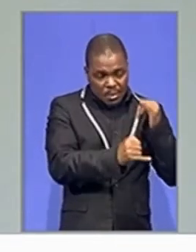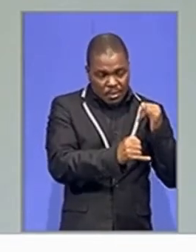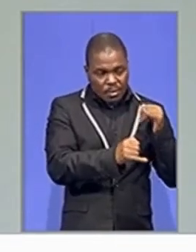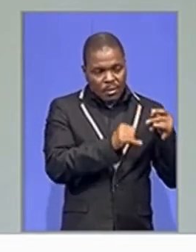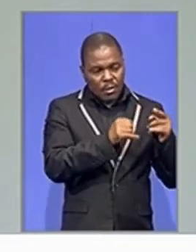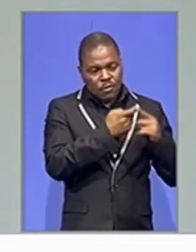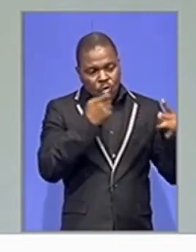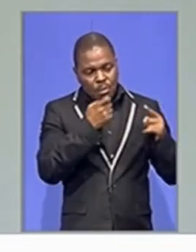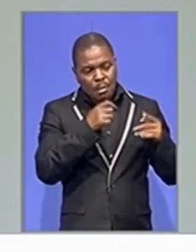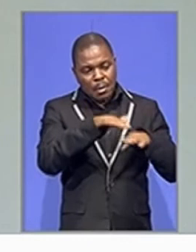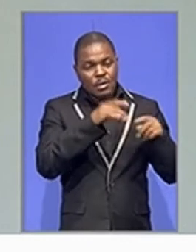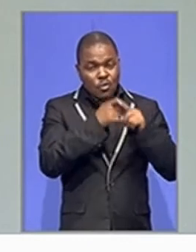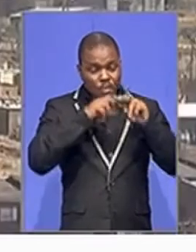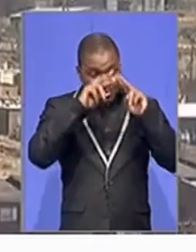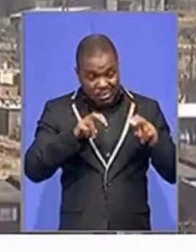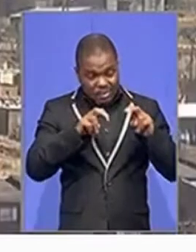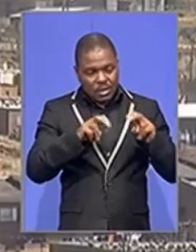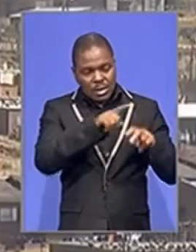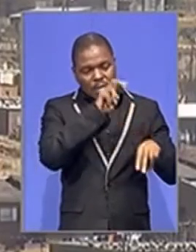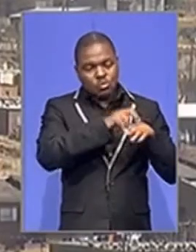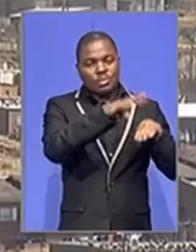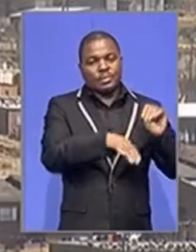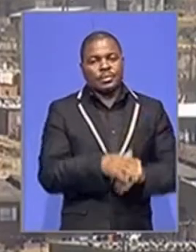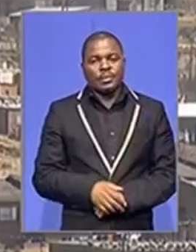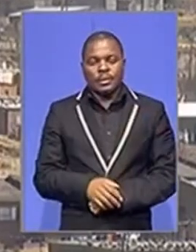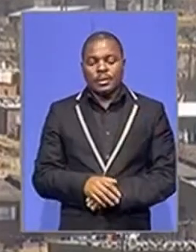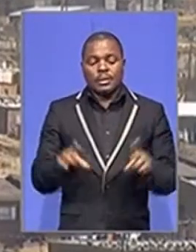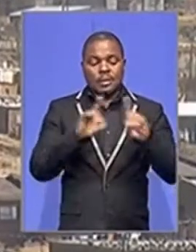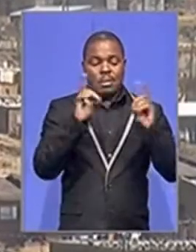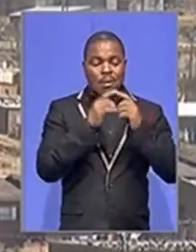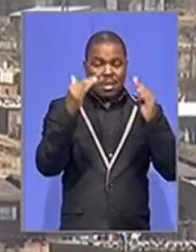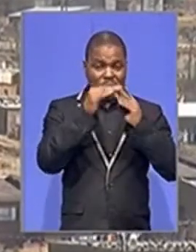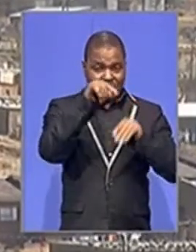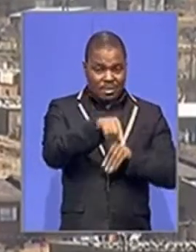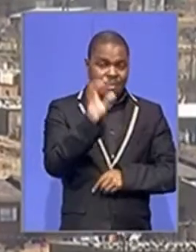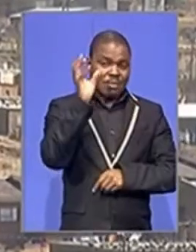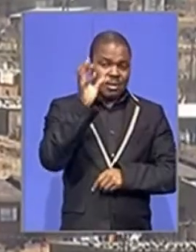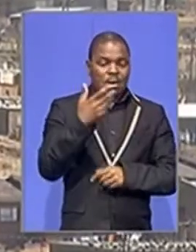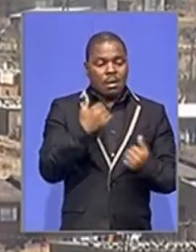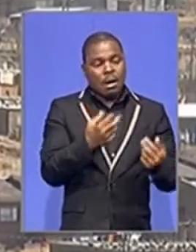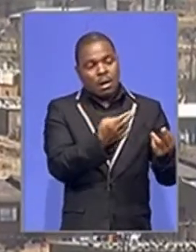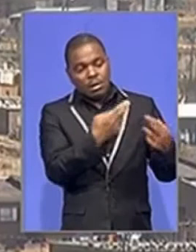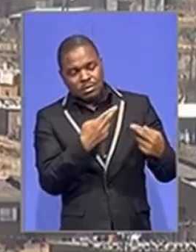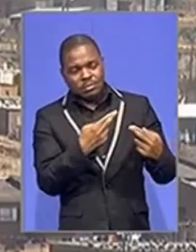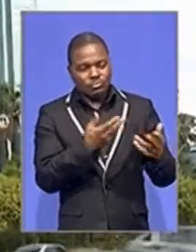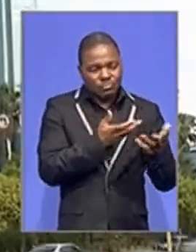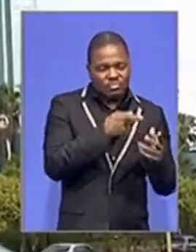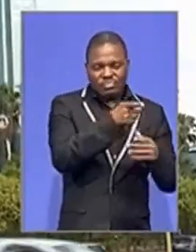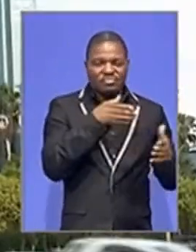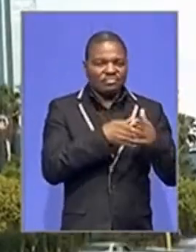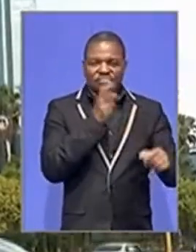outcome of the investigation the fifth part lapu mansoya mato freistata hali arata honza maikudo